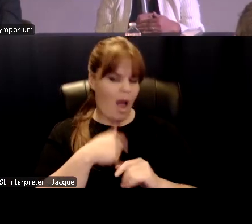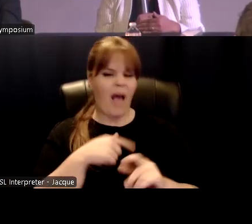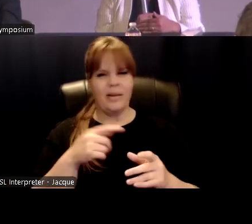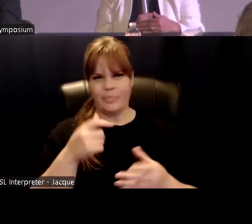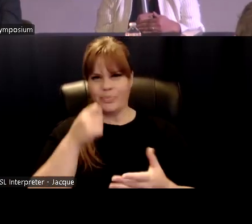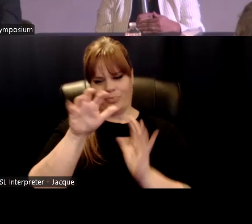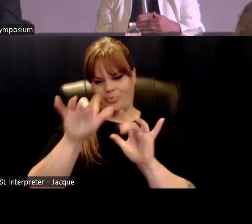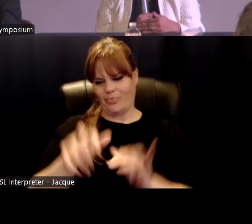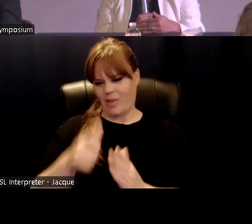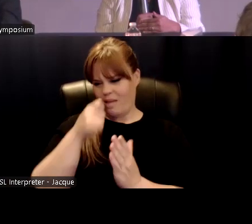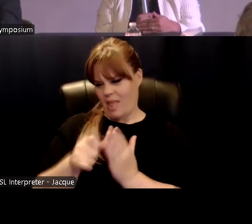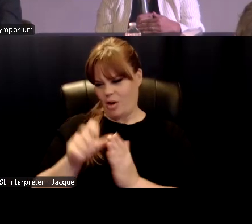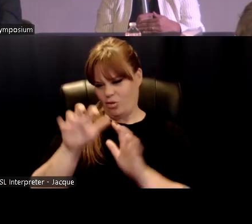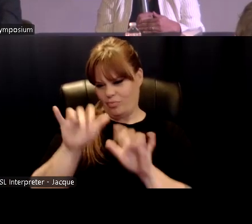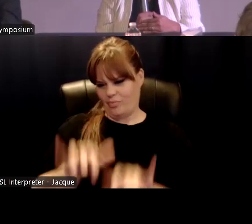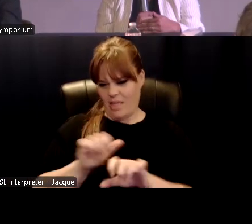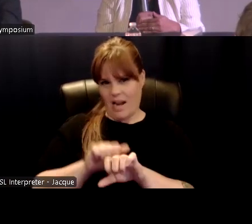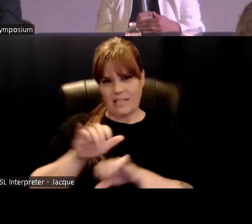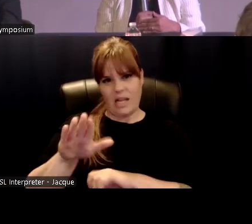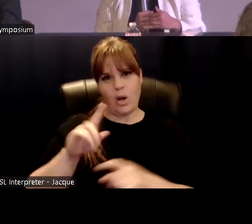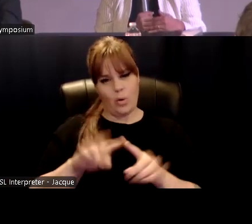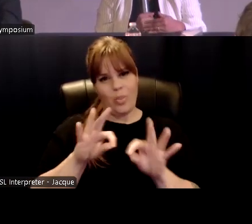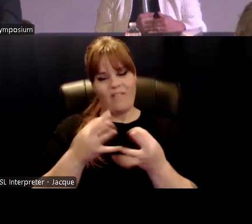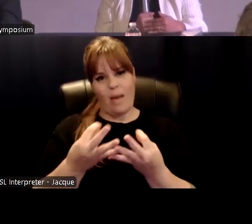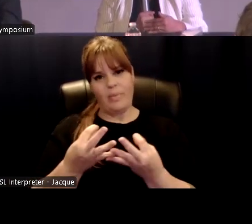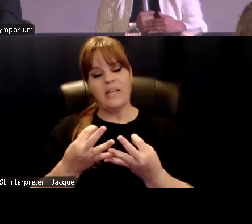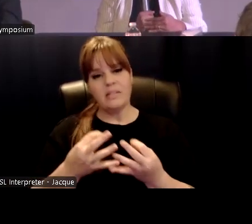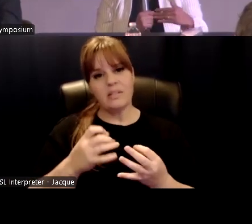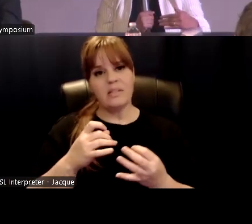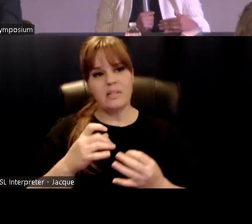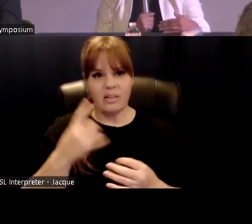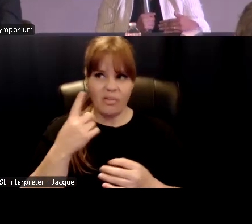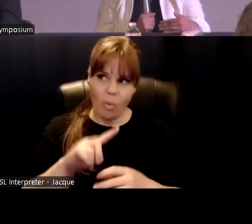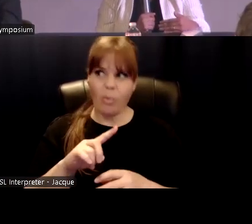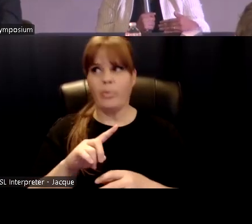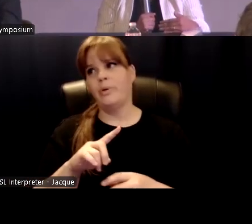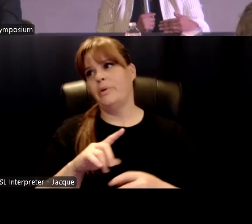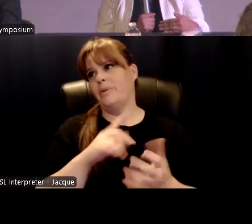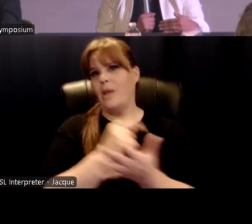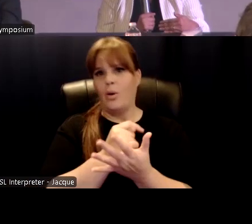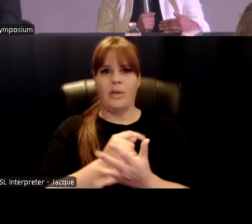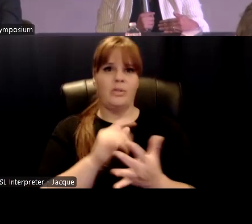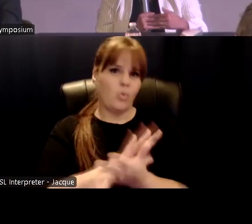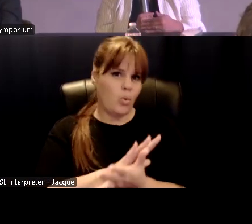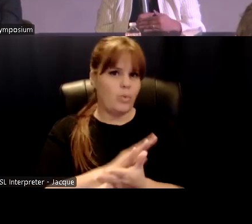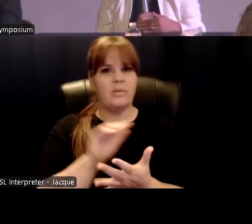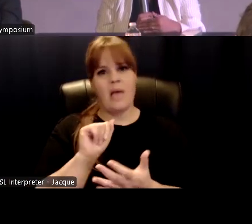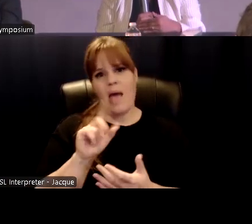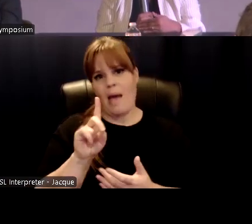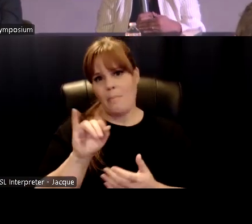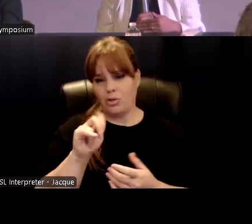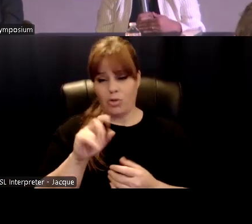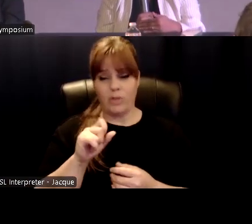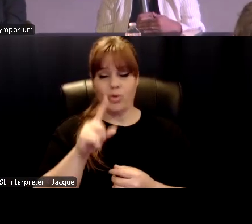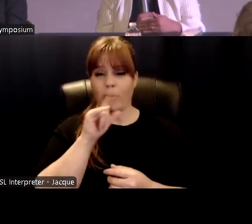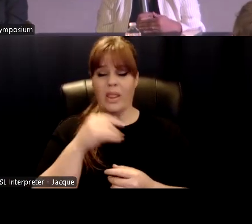for kids, for families, for therapists, for schools and administrations. And so really having